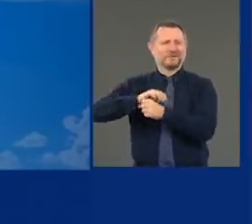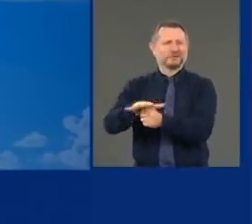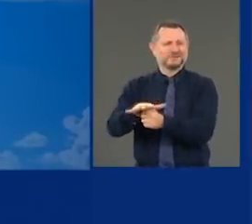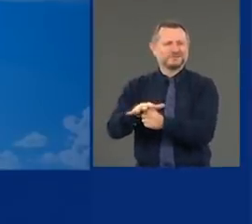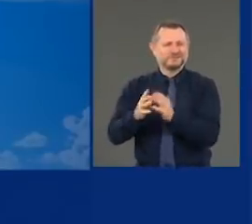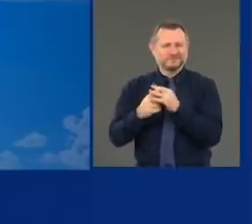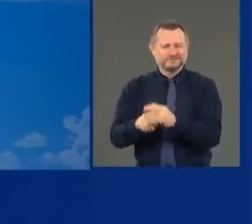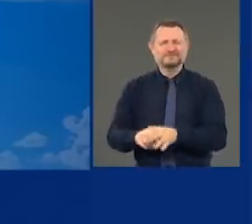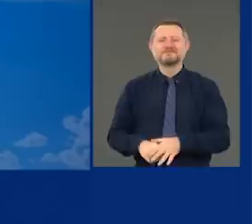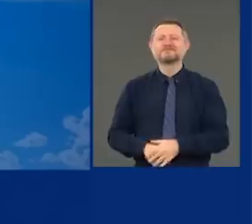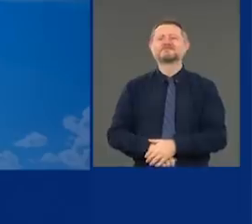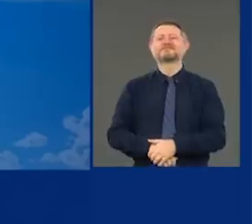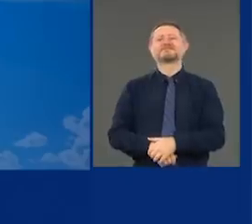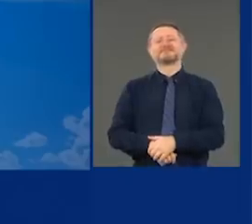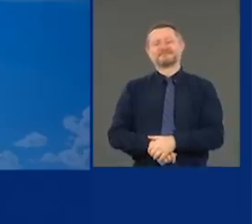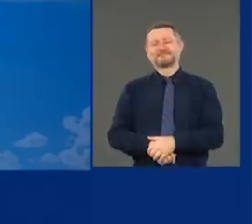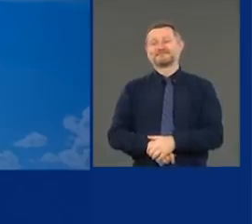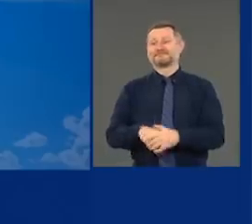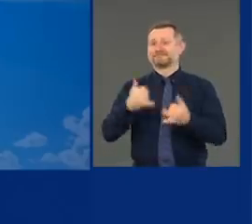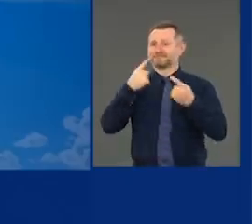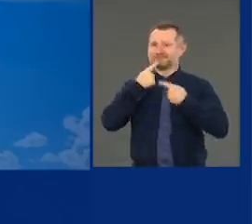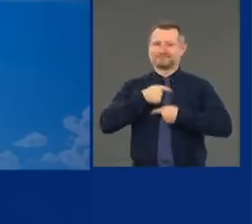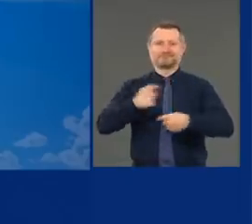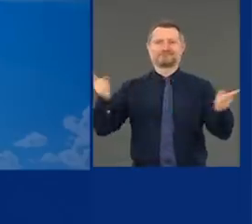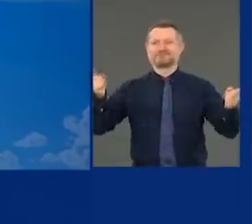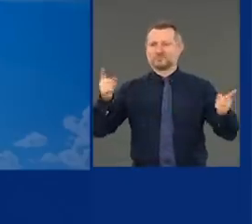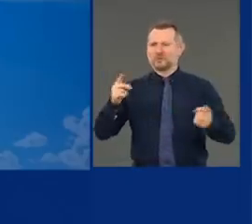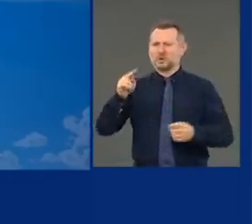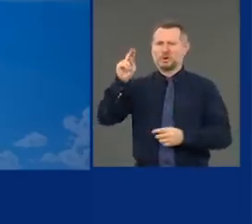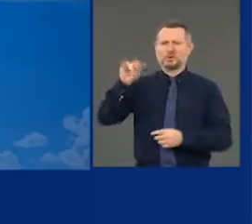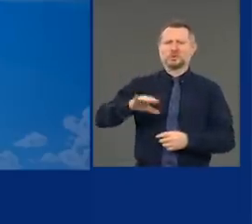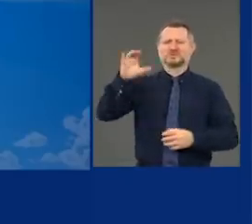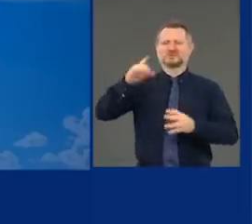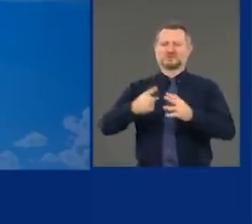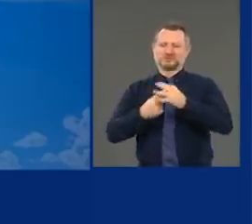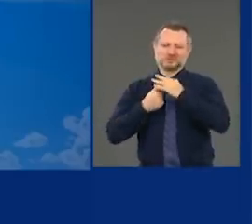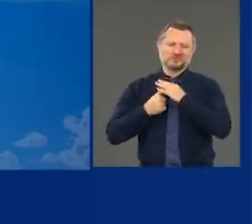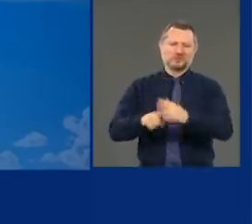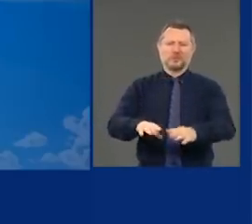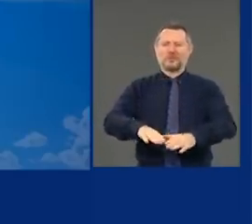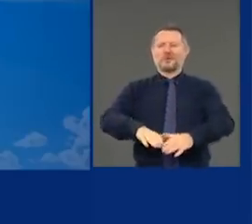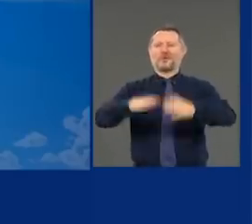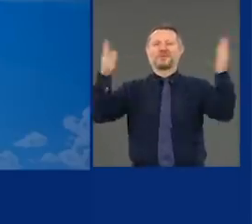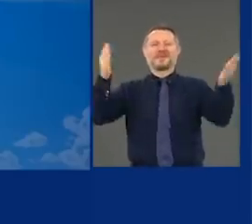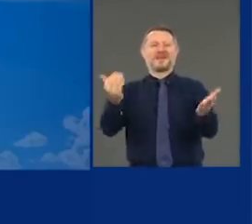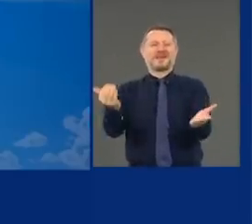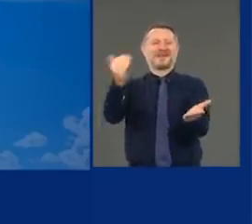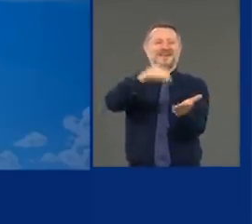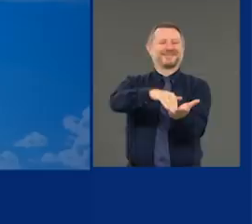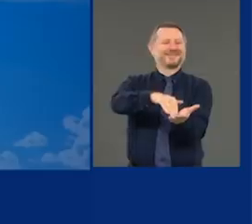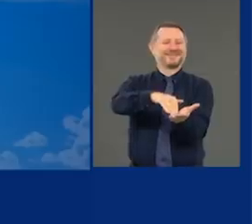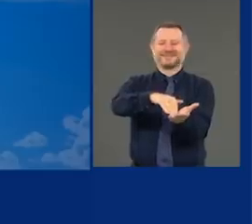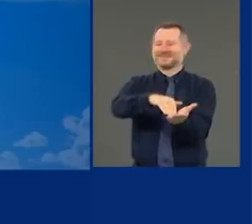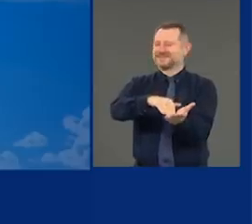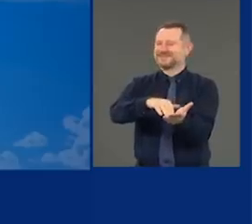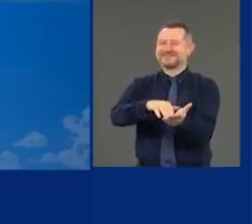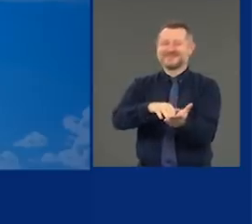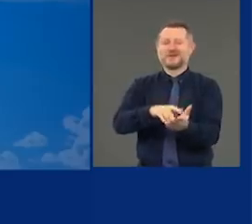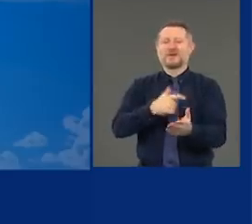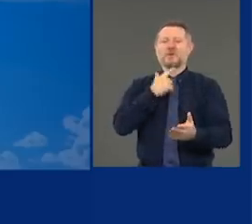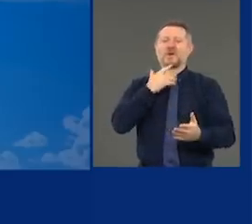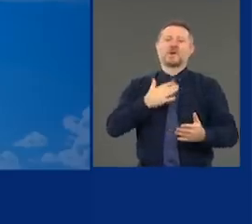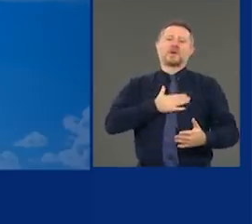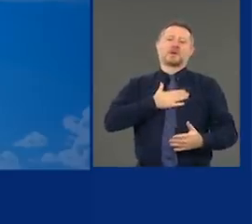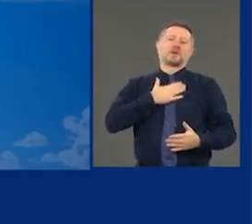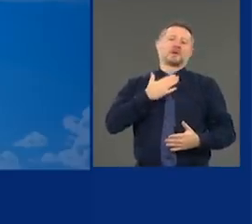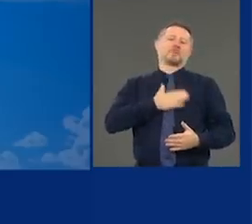it is a day that New York City begins to reopen. And it's a day that I am so glad